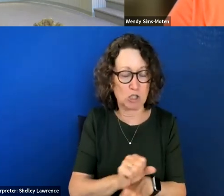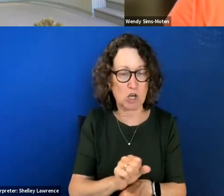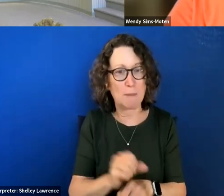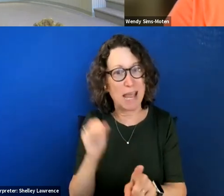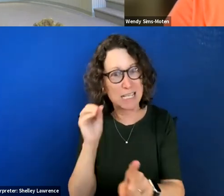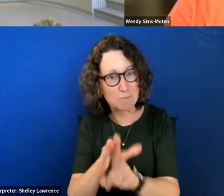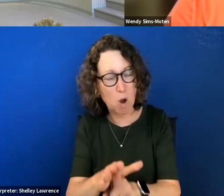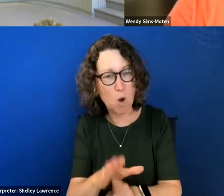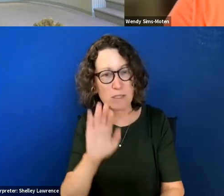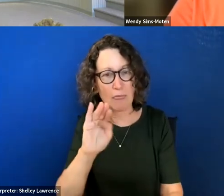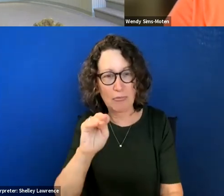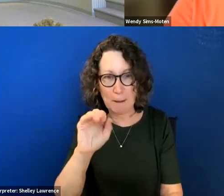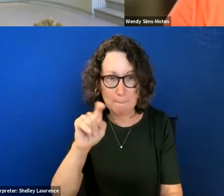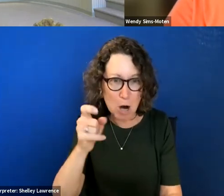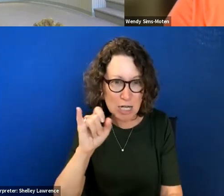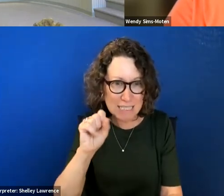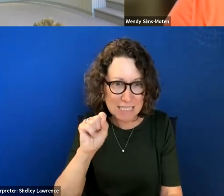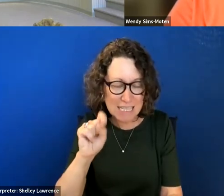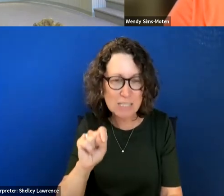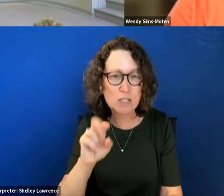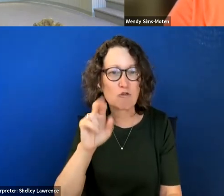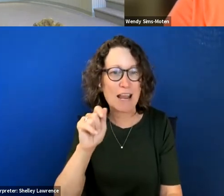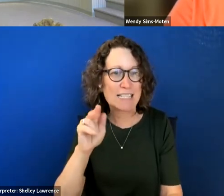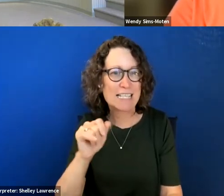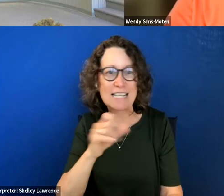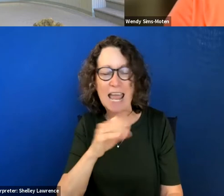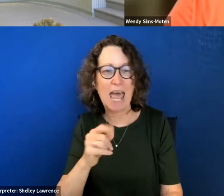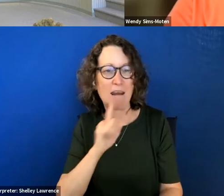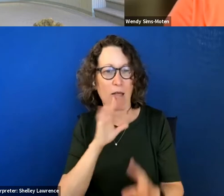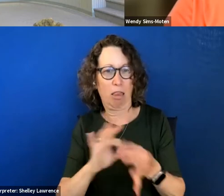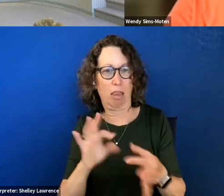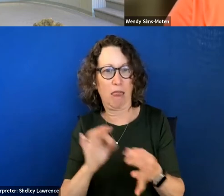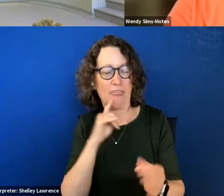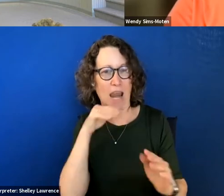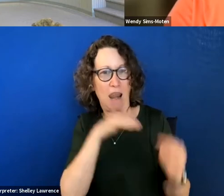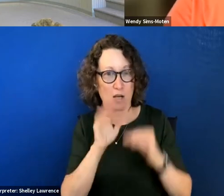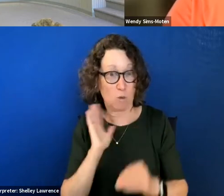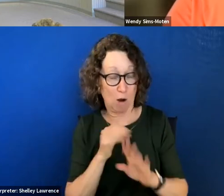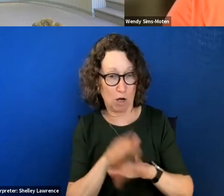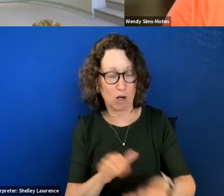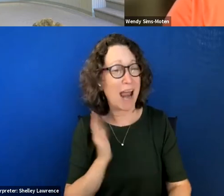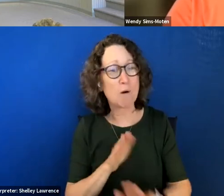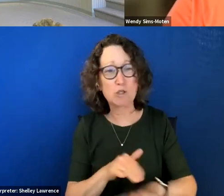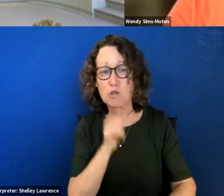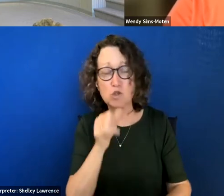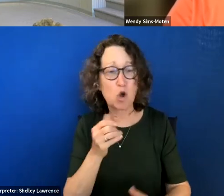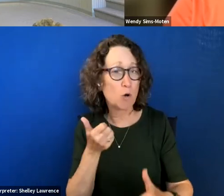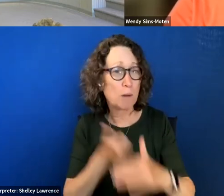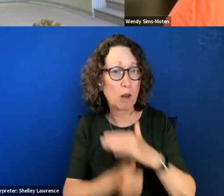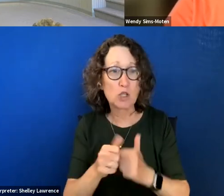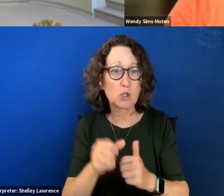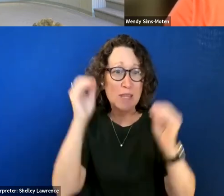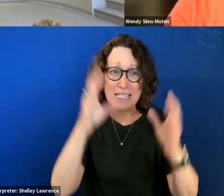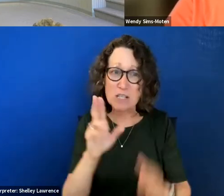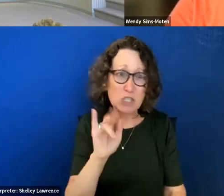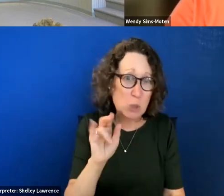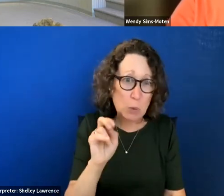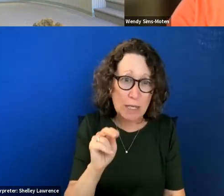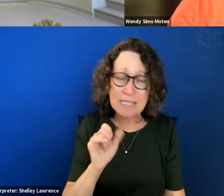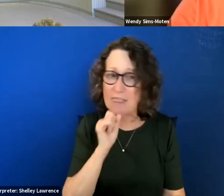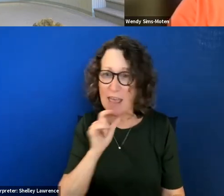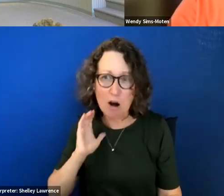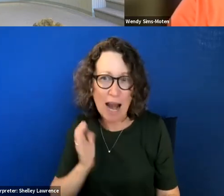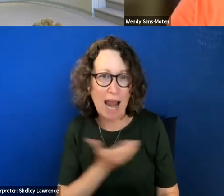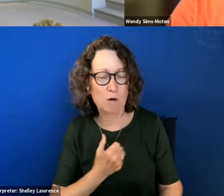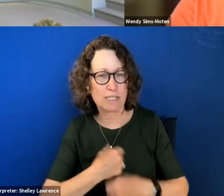Expose the Marxist, racist indoctrination that lie to our kids. Our children don't belong to the corrupt teachers' unions. They are ours